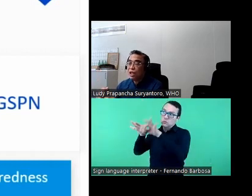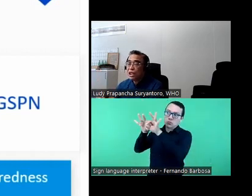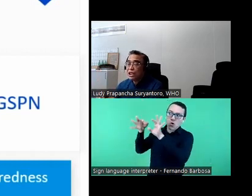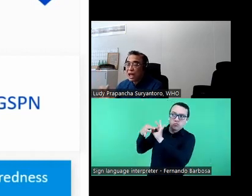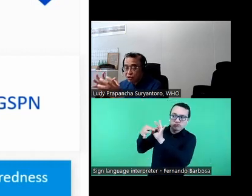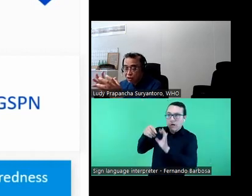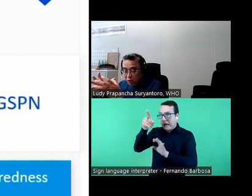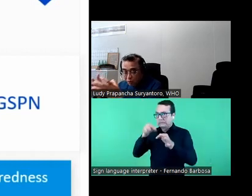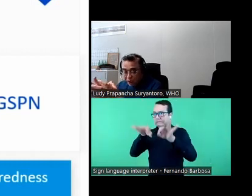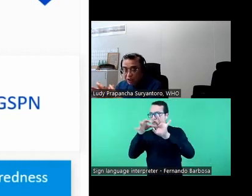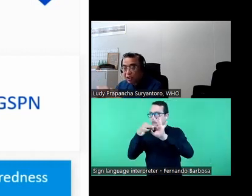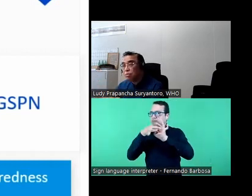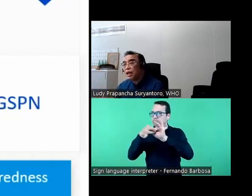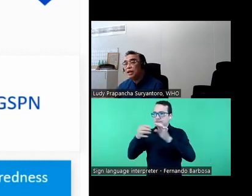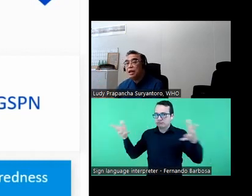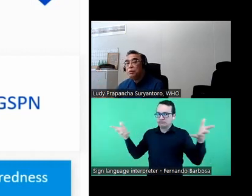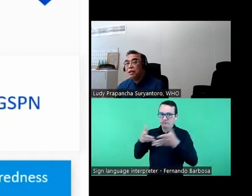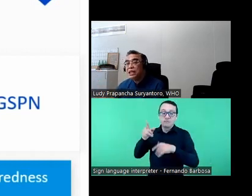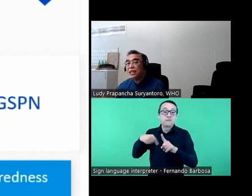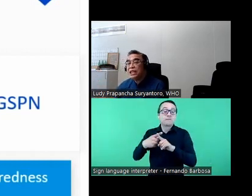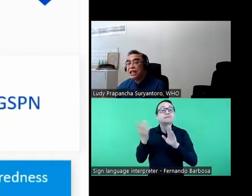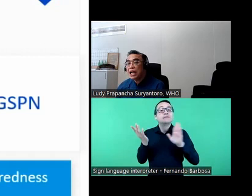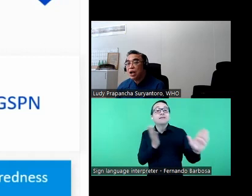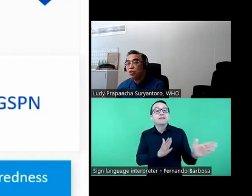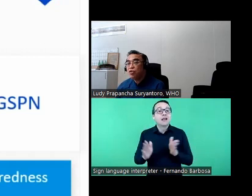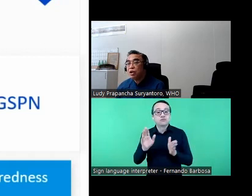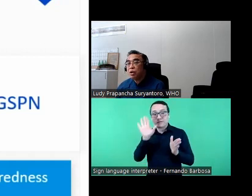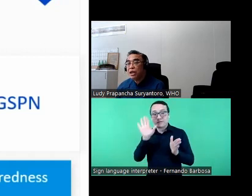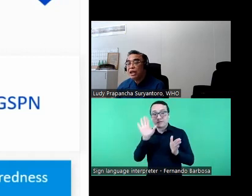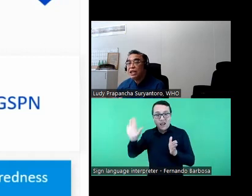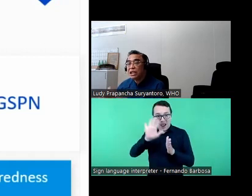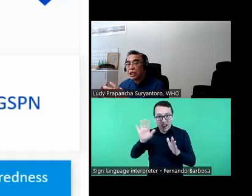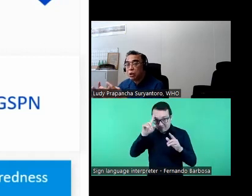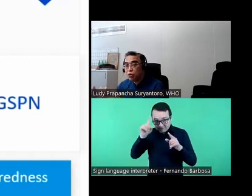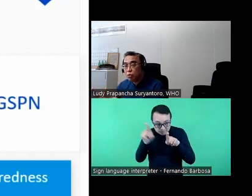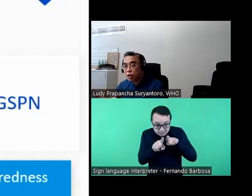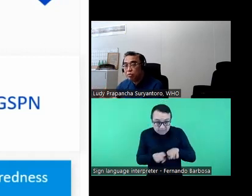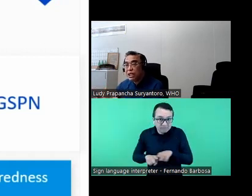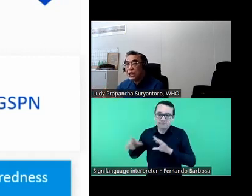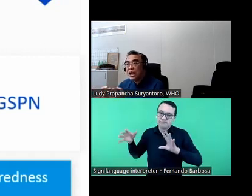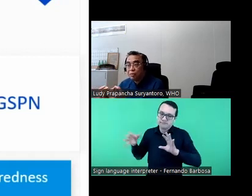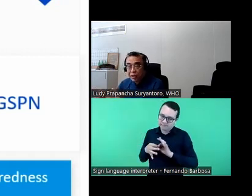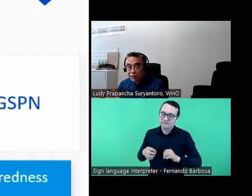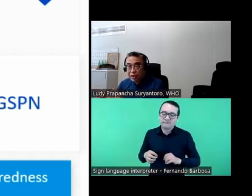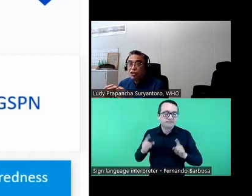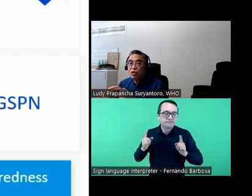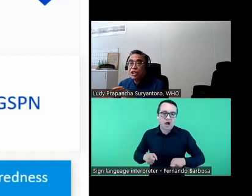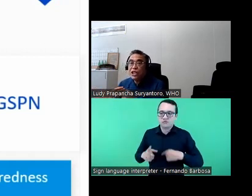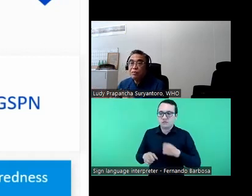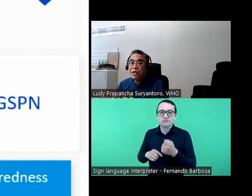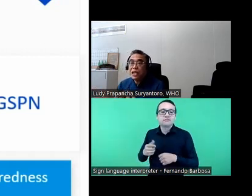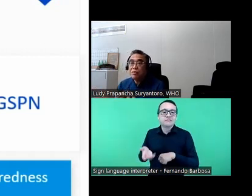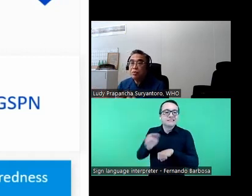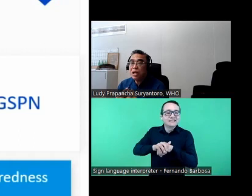to the common national plan. But this then also required a technical support, meaning an expert. So